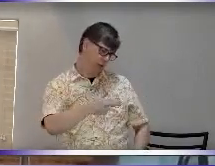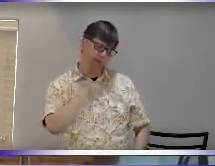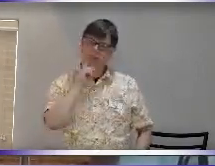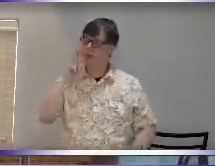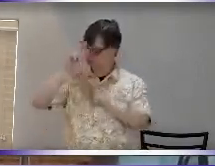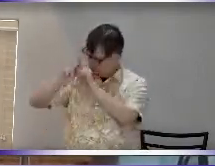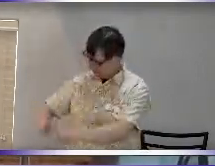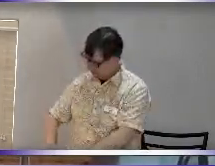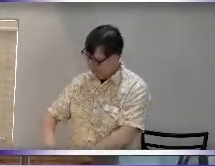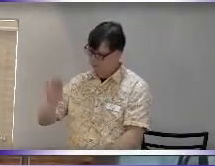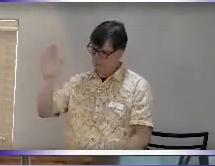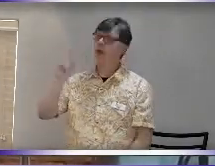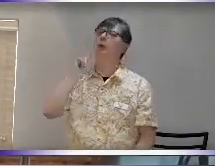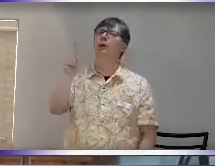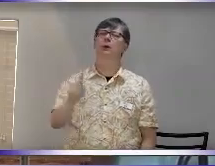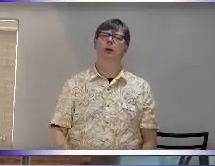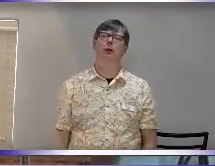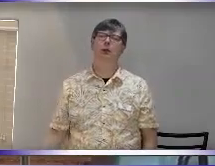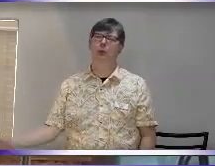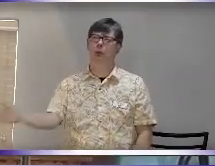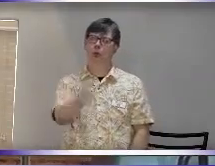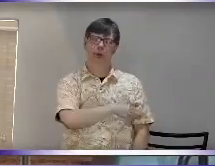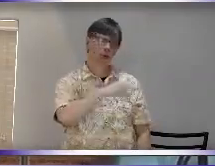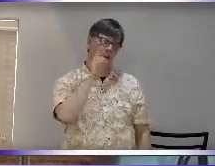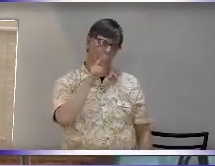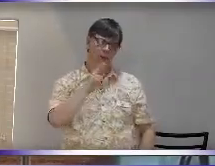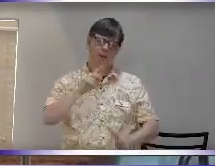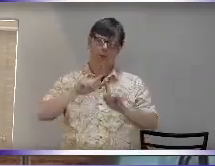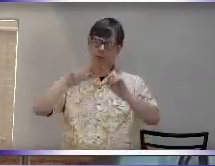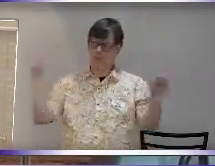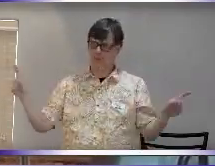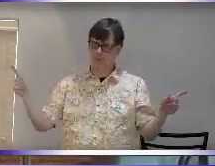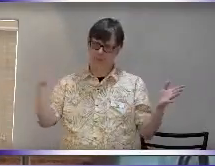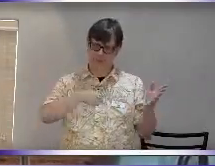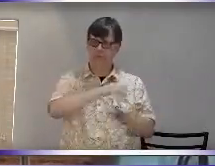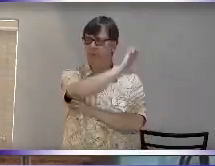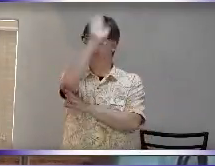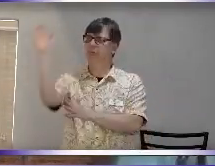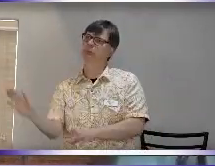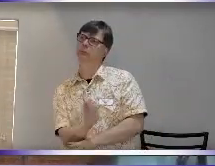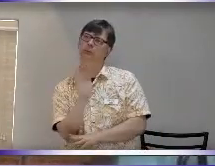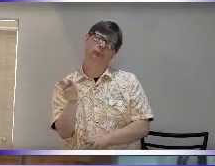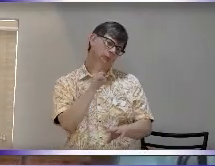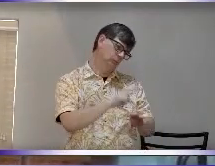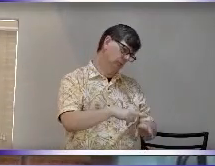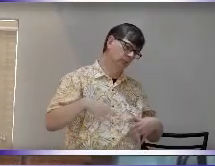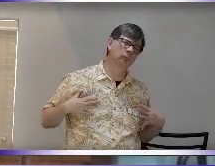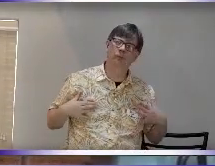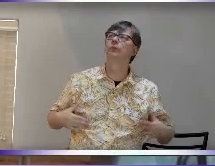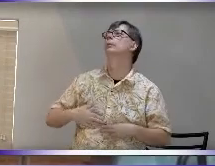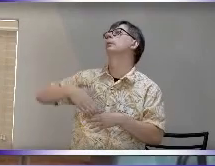oneness, if we notice that we're a part of this whole, then we can feel better